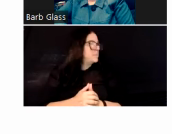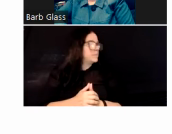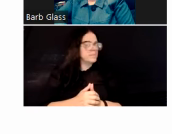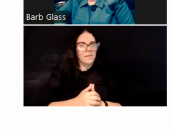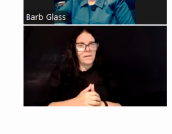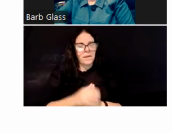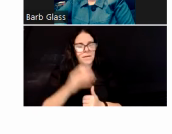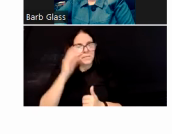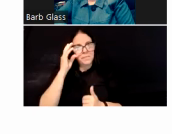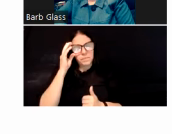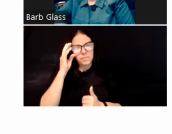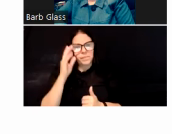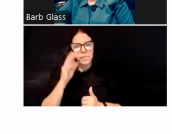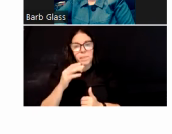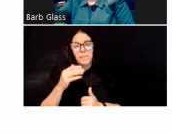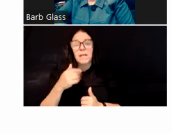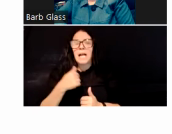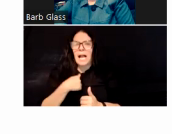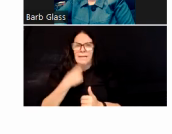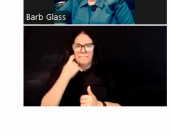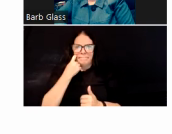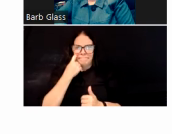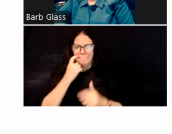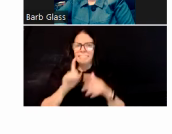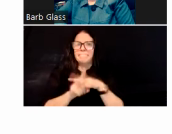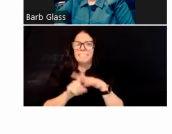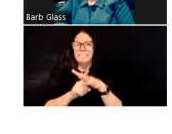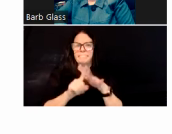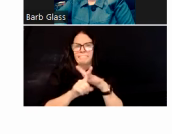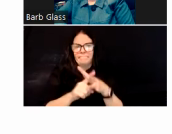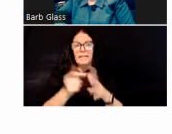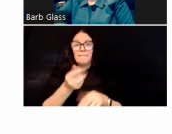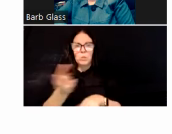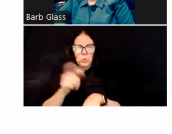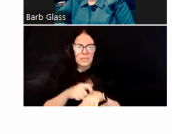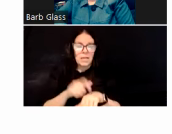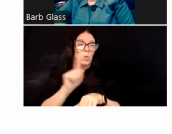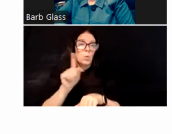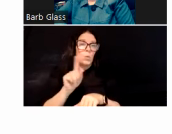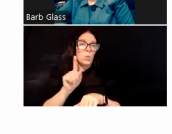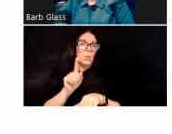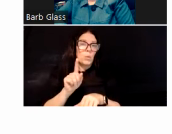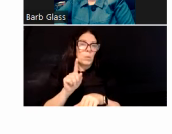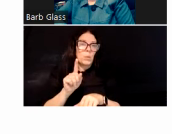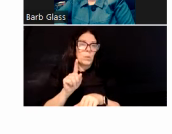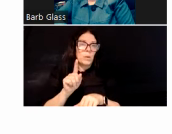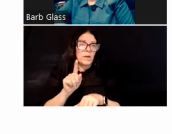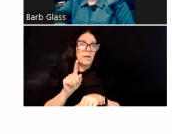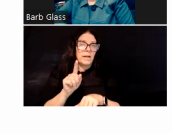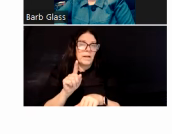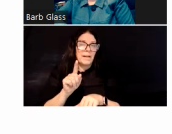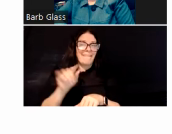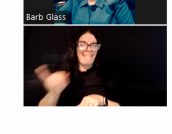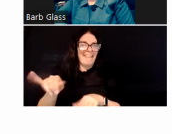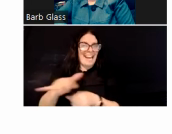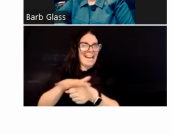several instances recently where developments are so new that they don't have